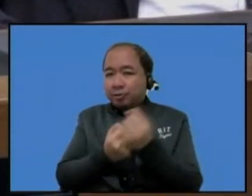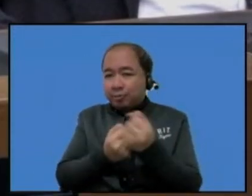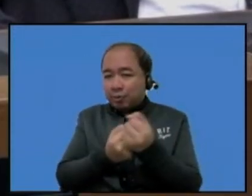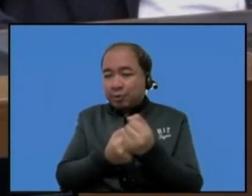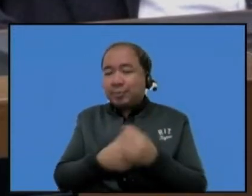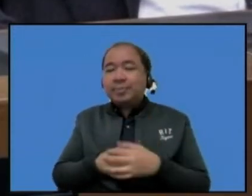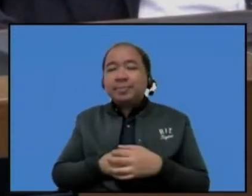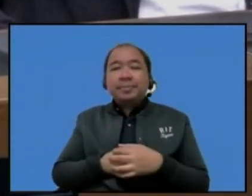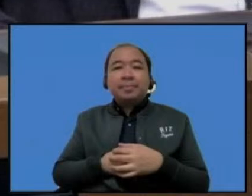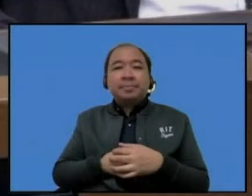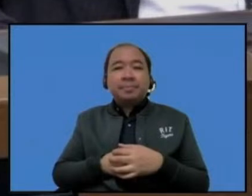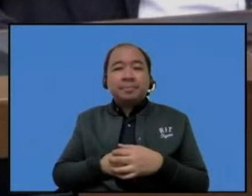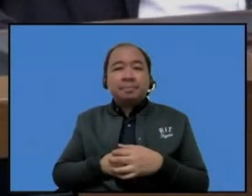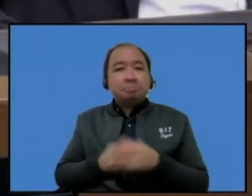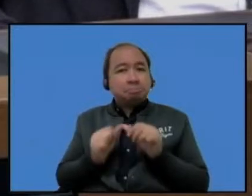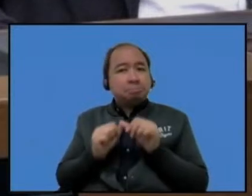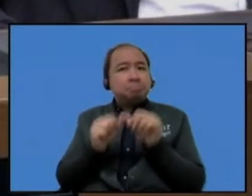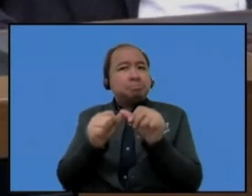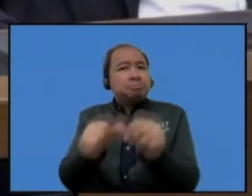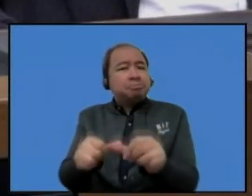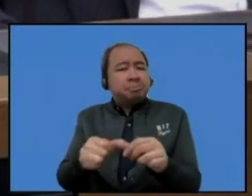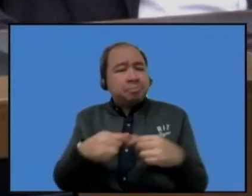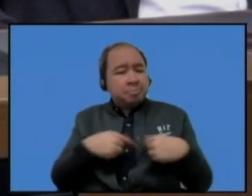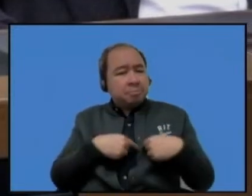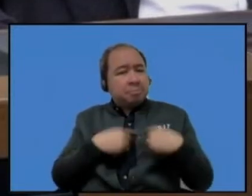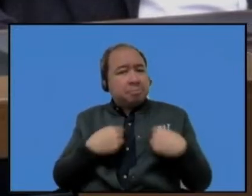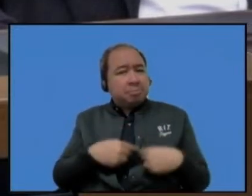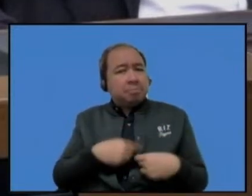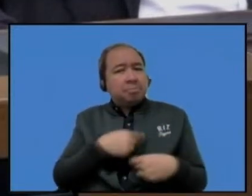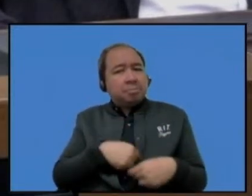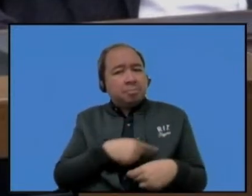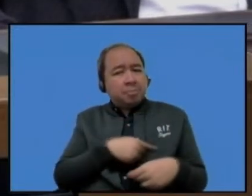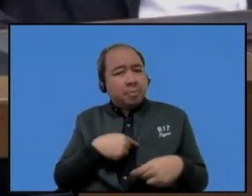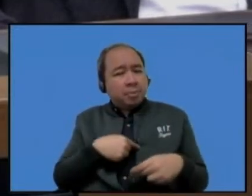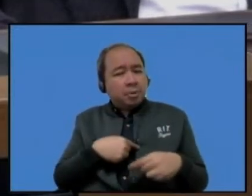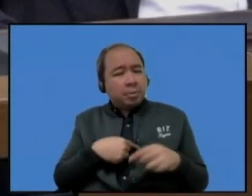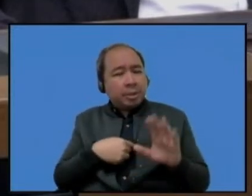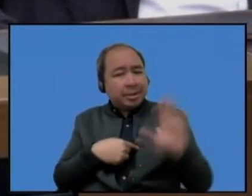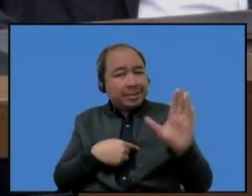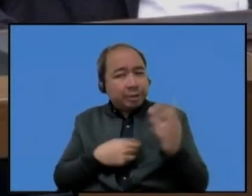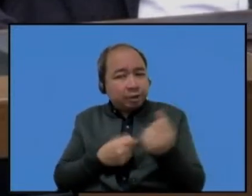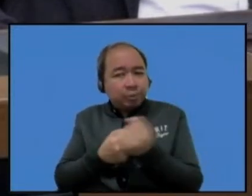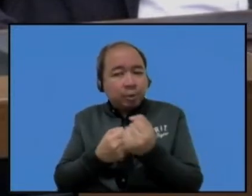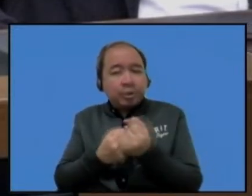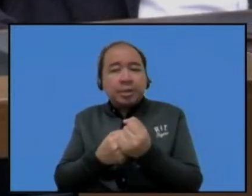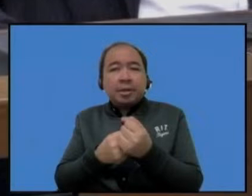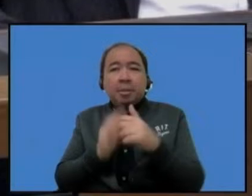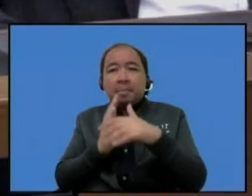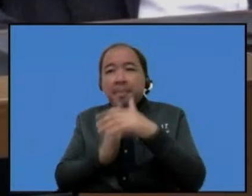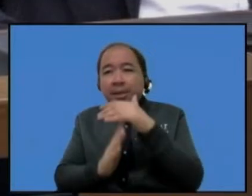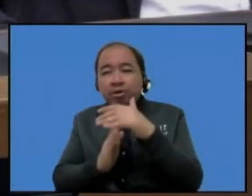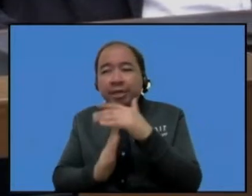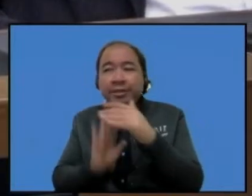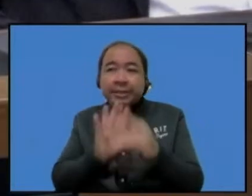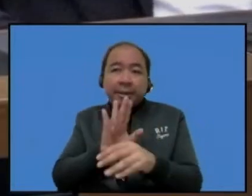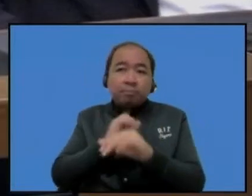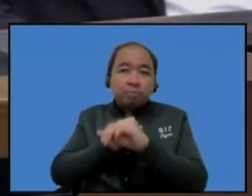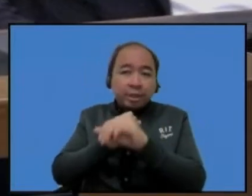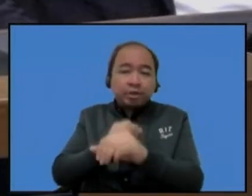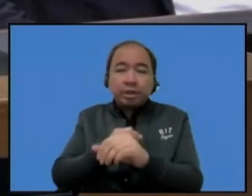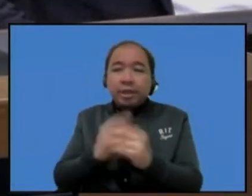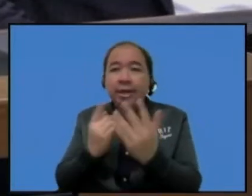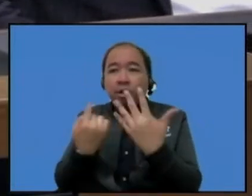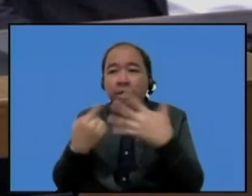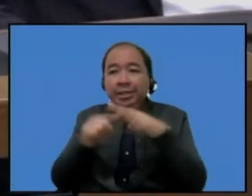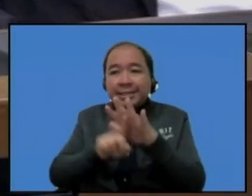We remain committed to the supporting young migrants' protection, integration, and contribution to